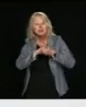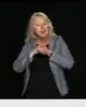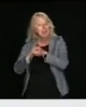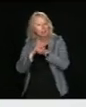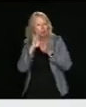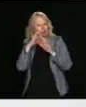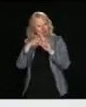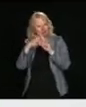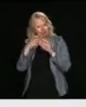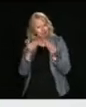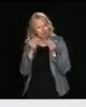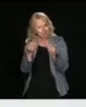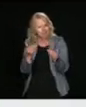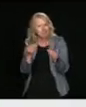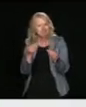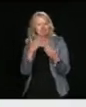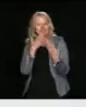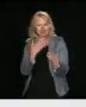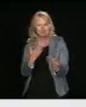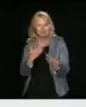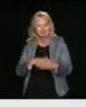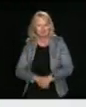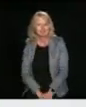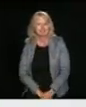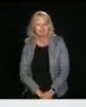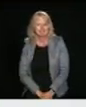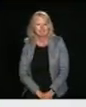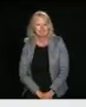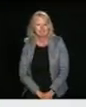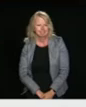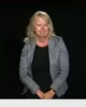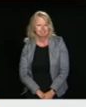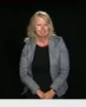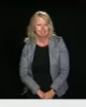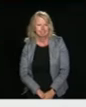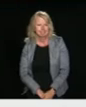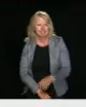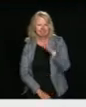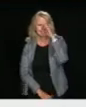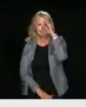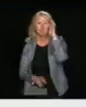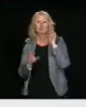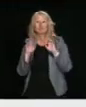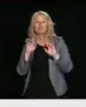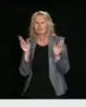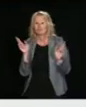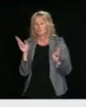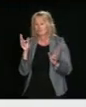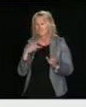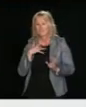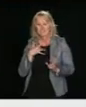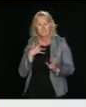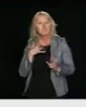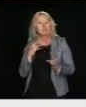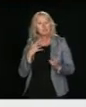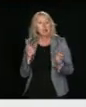Okay, thank you, Nav. Carl, nous sommes prêts maintenant à répondre aux questions. I think that we are now ready to answer your questions. On the phone, one question.